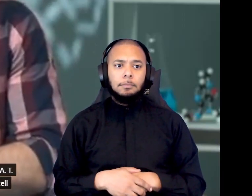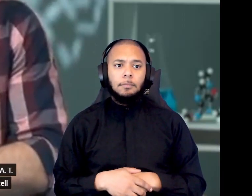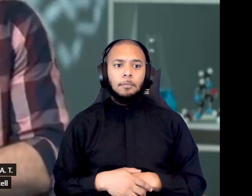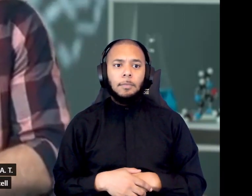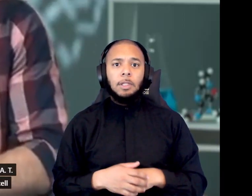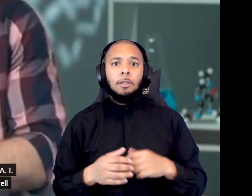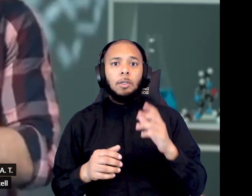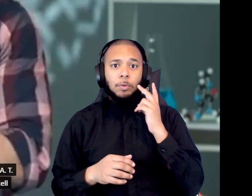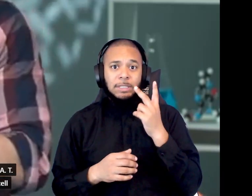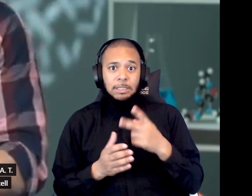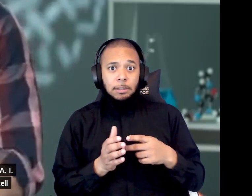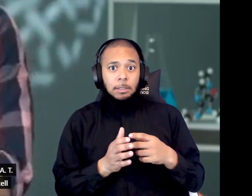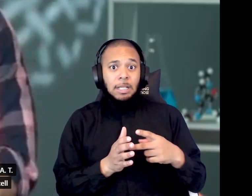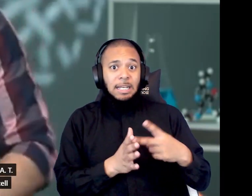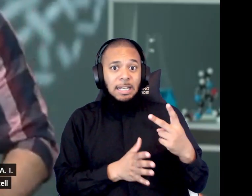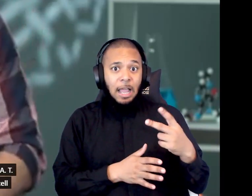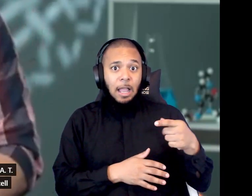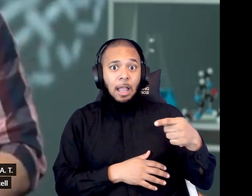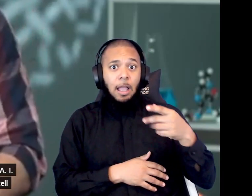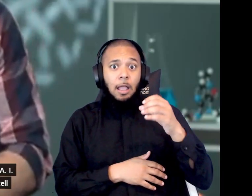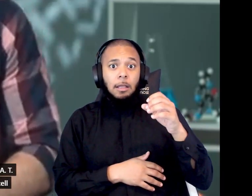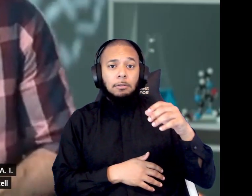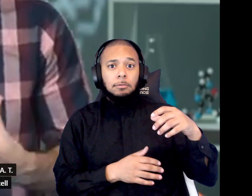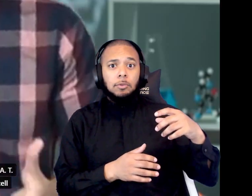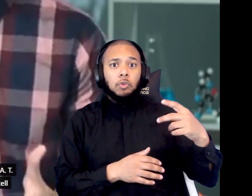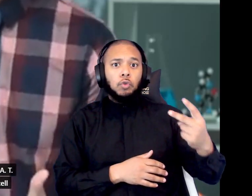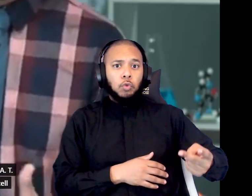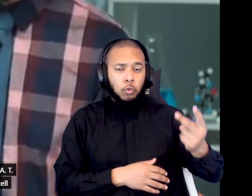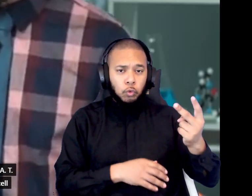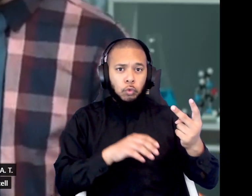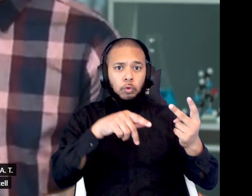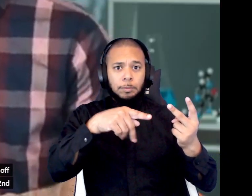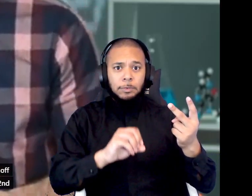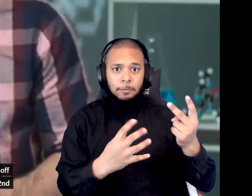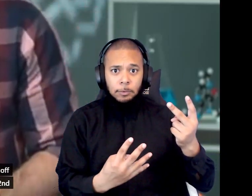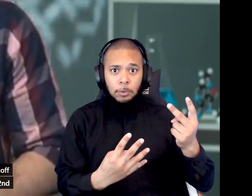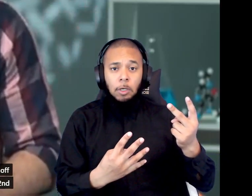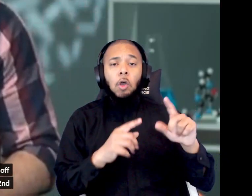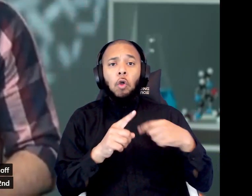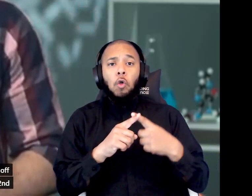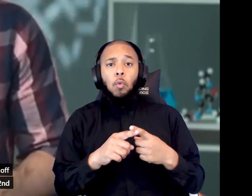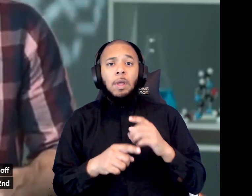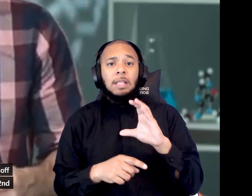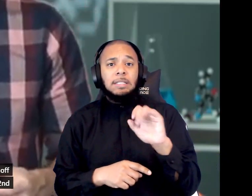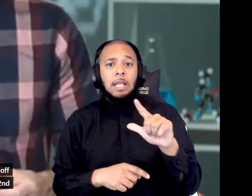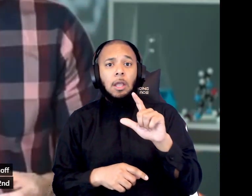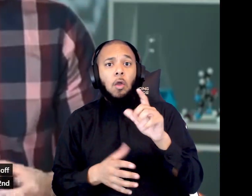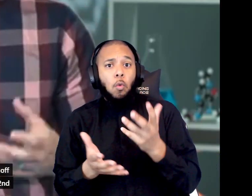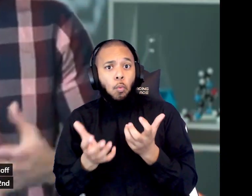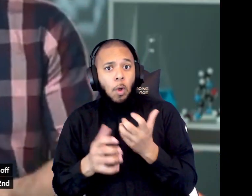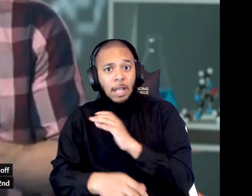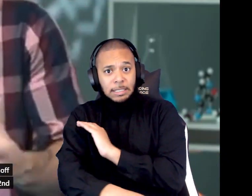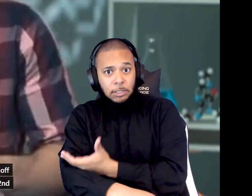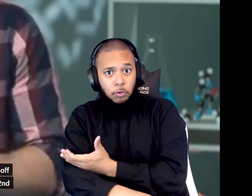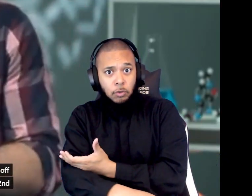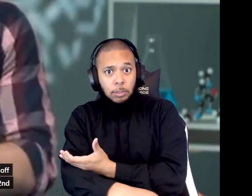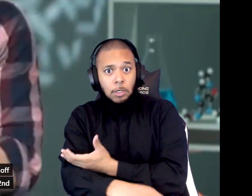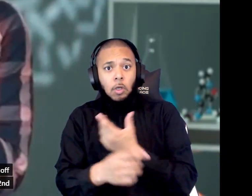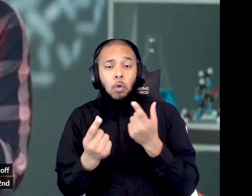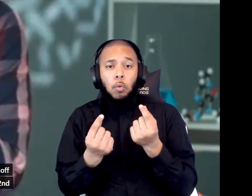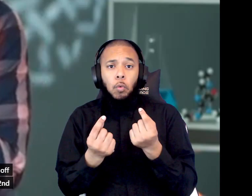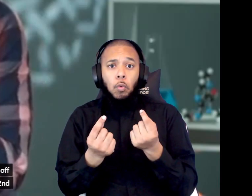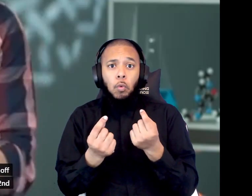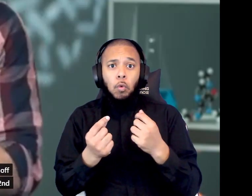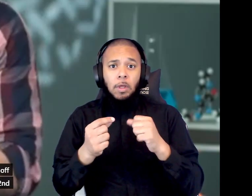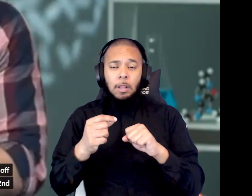diphosphate molecule to create the ATP molecule, and then when the cell needs energy, it's going to break off or